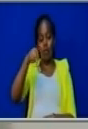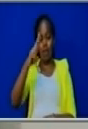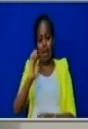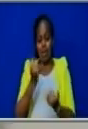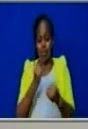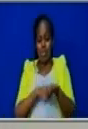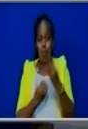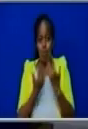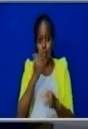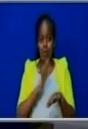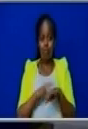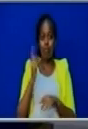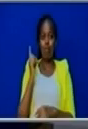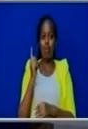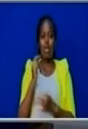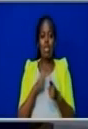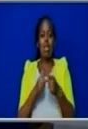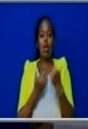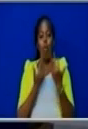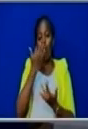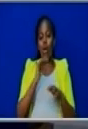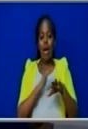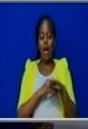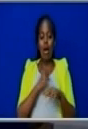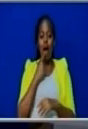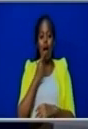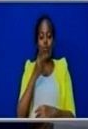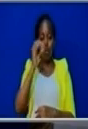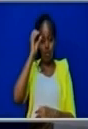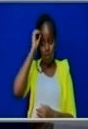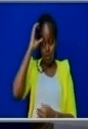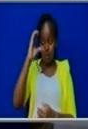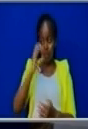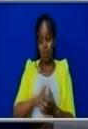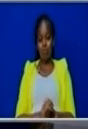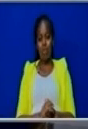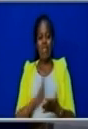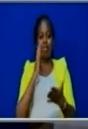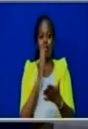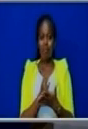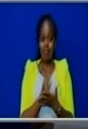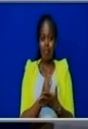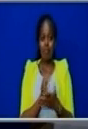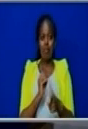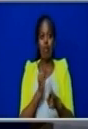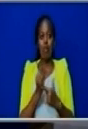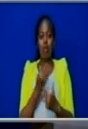level, Mhm. it should be boiling at 100 degrees Celsius. Exactly. Exactly. Okay. Or